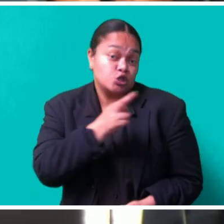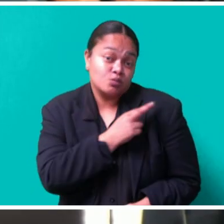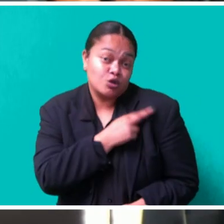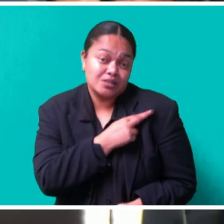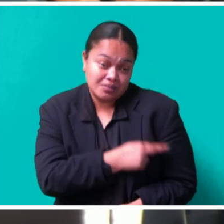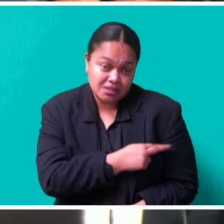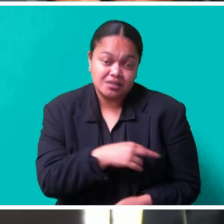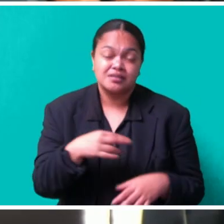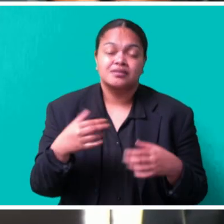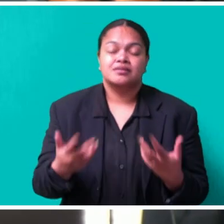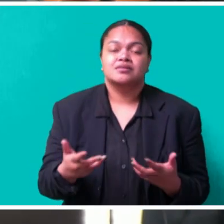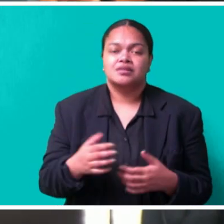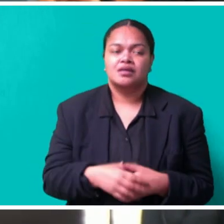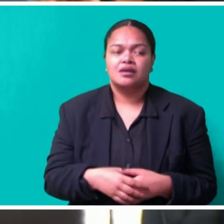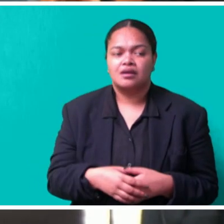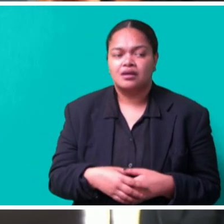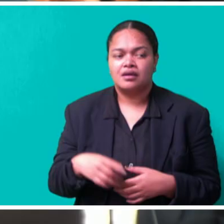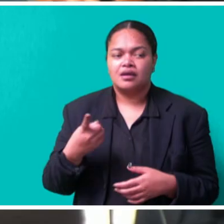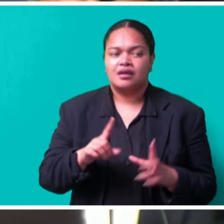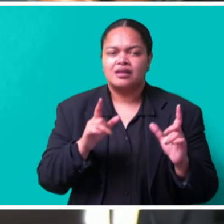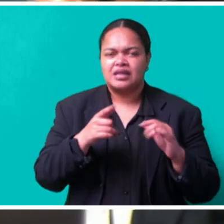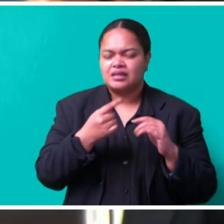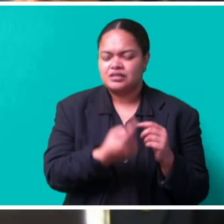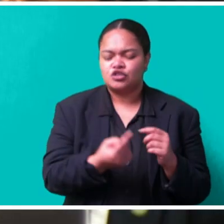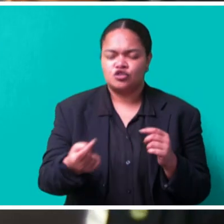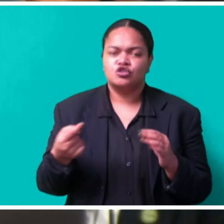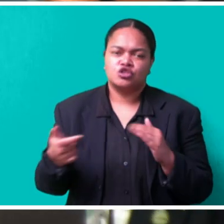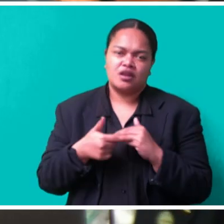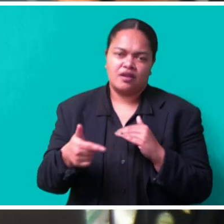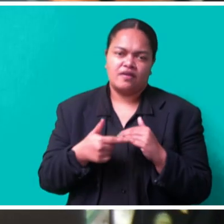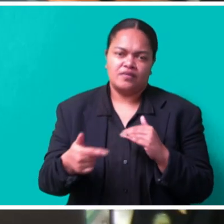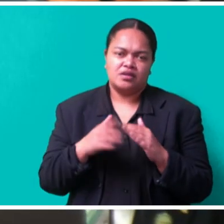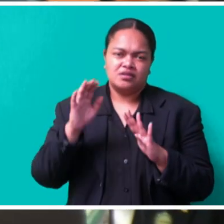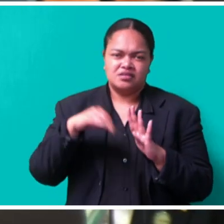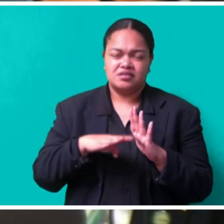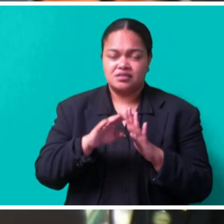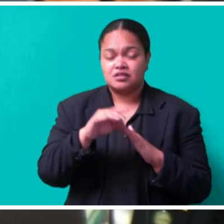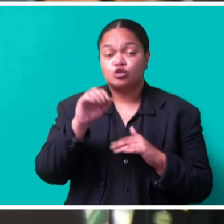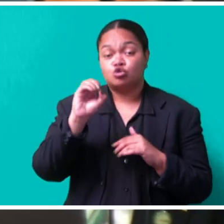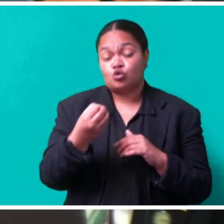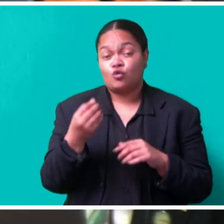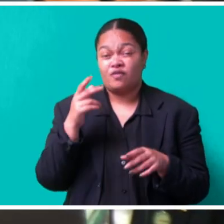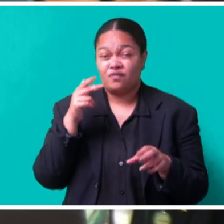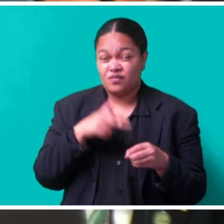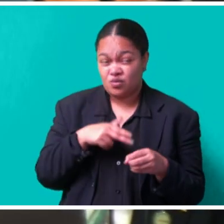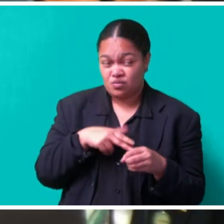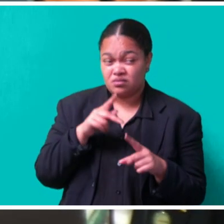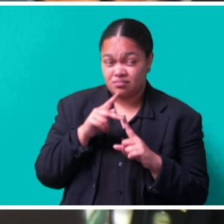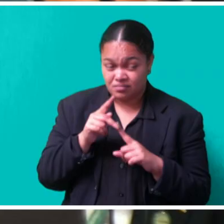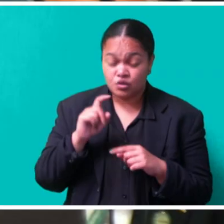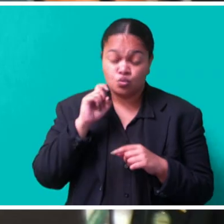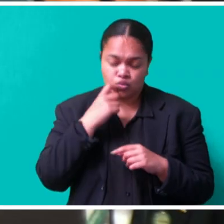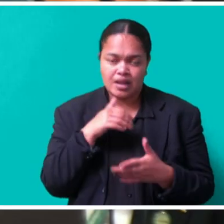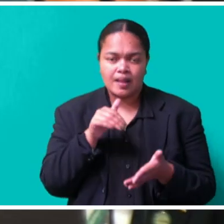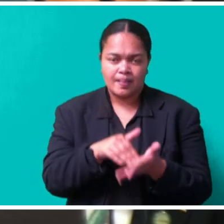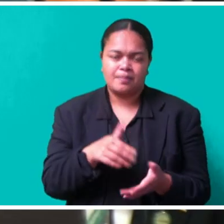and interventions required at each level of escalation. The fuel prioritization framework will assist the